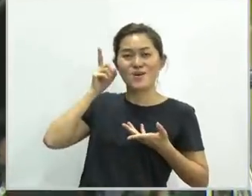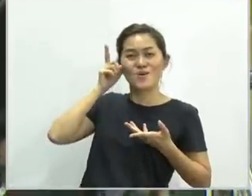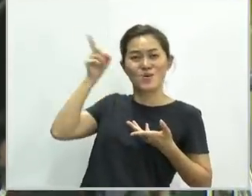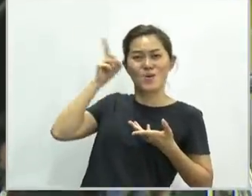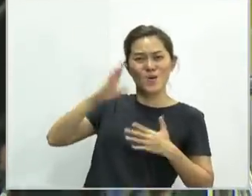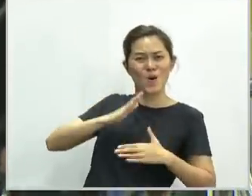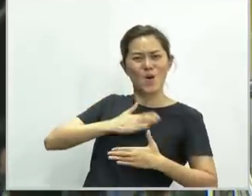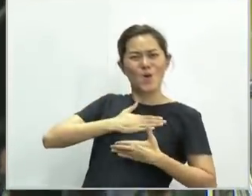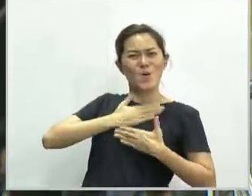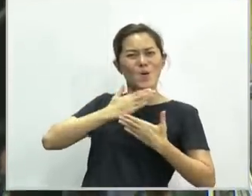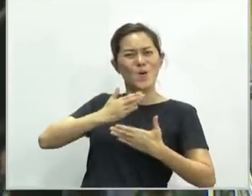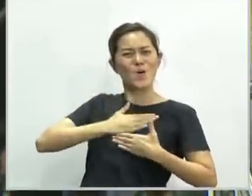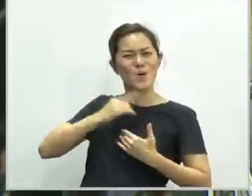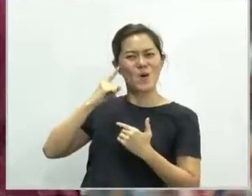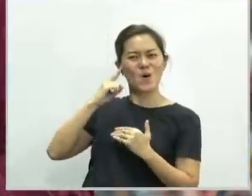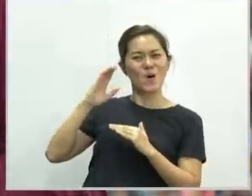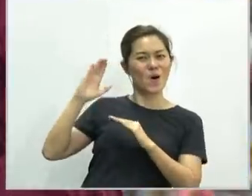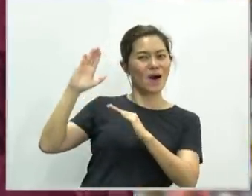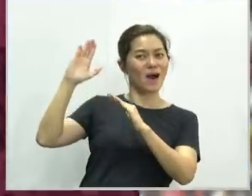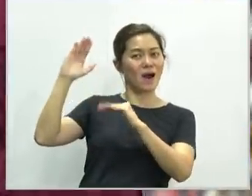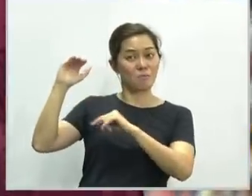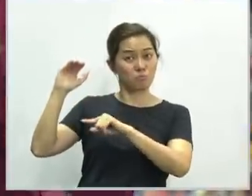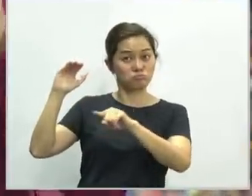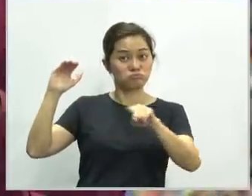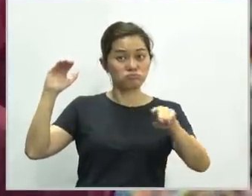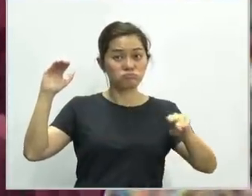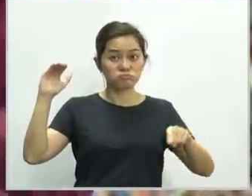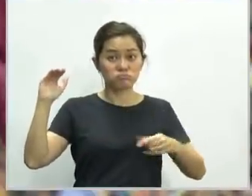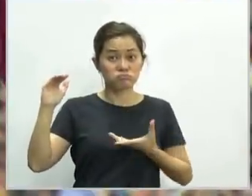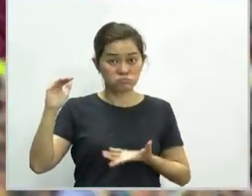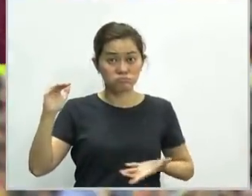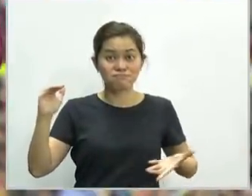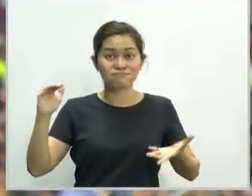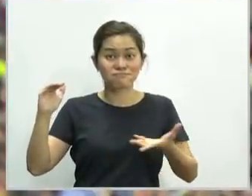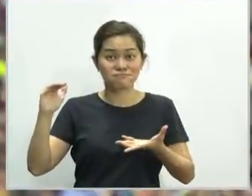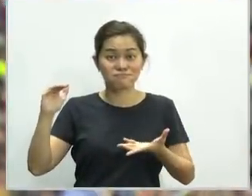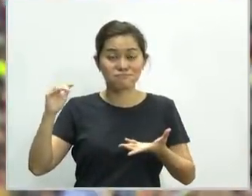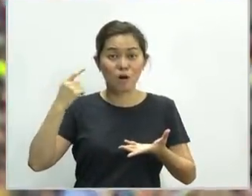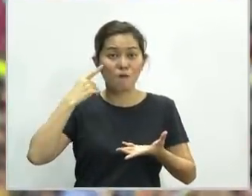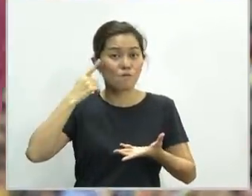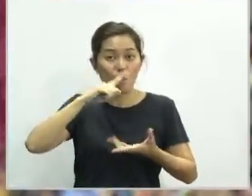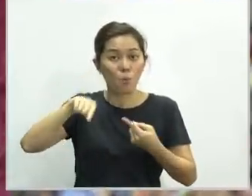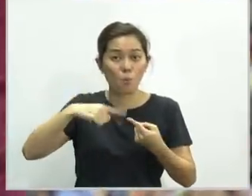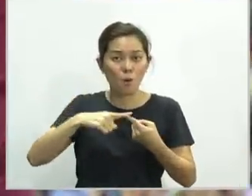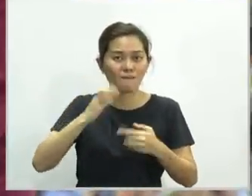joy and expectation for the future.